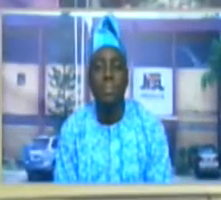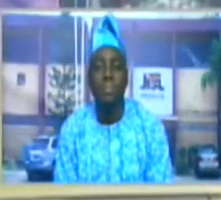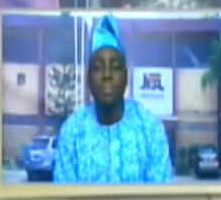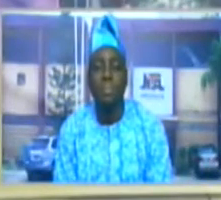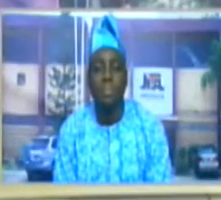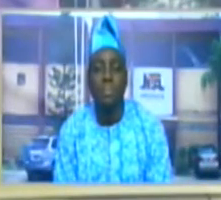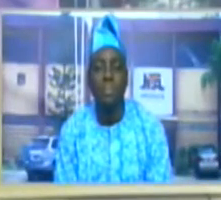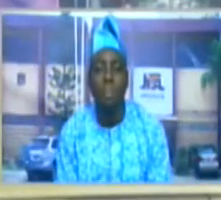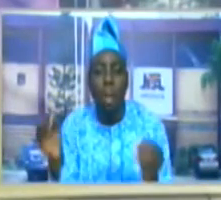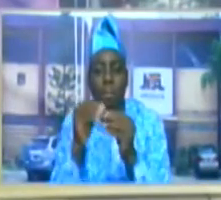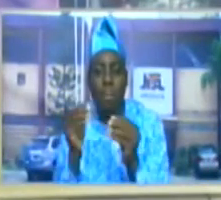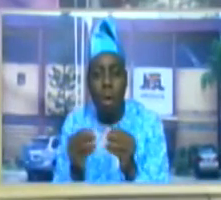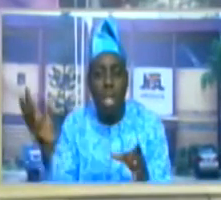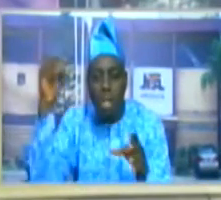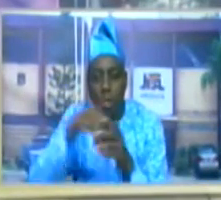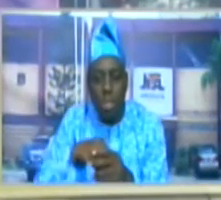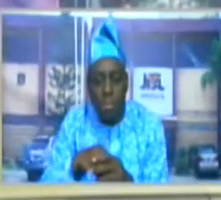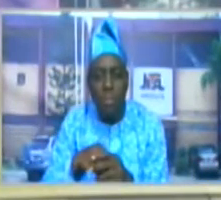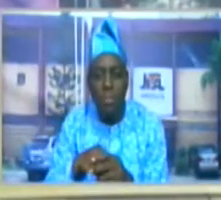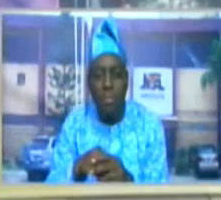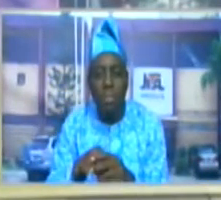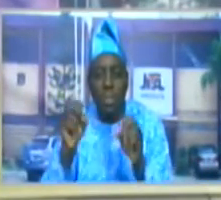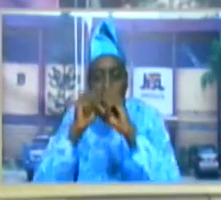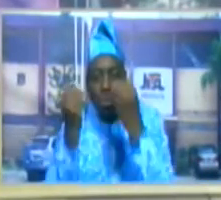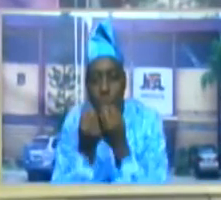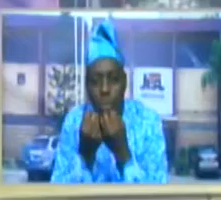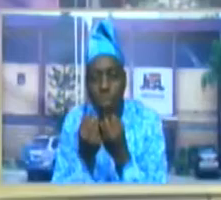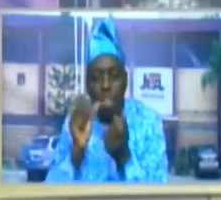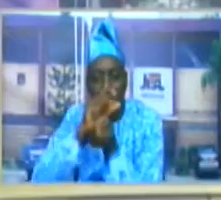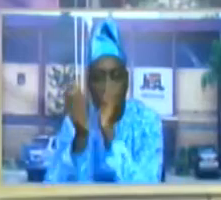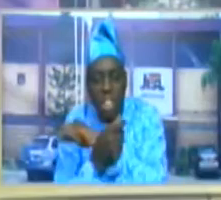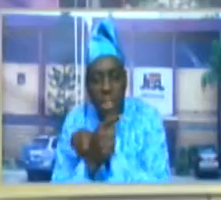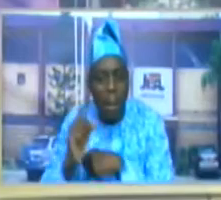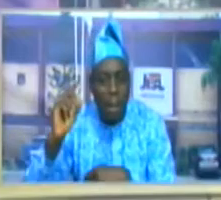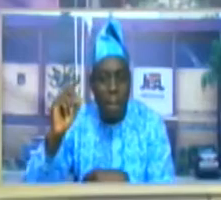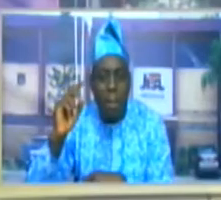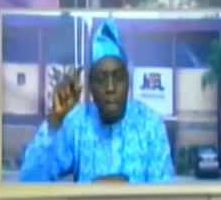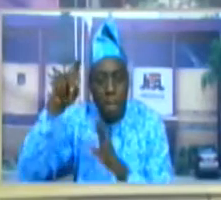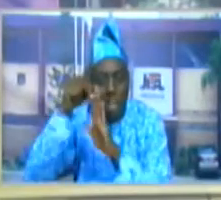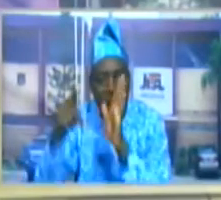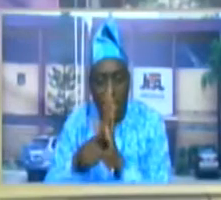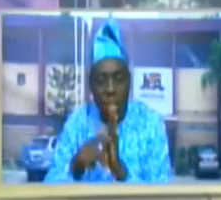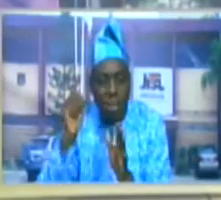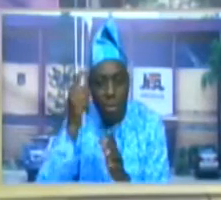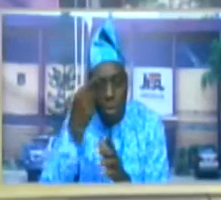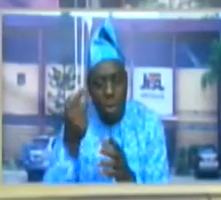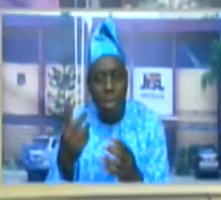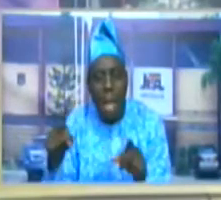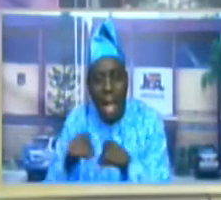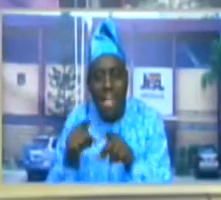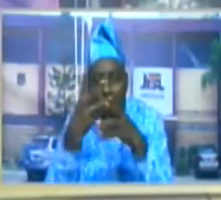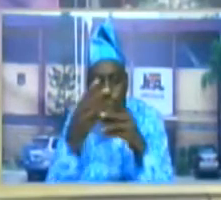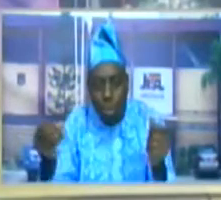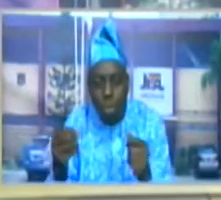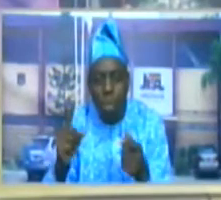A more inclusive regulatory climate of social change policy governance has been suggested as a solution to the negative effect